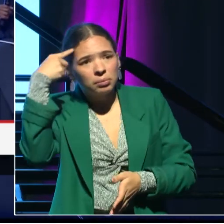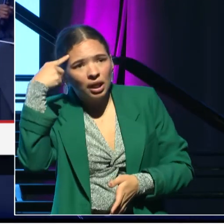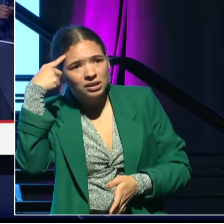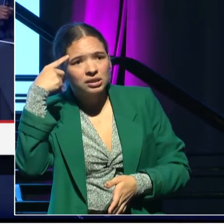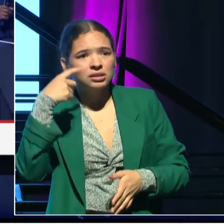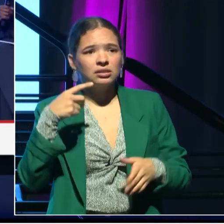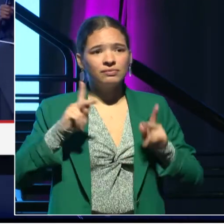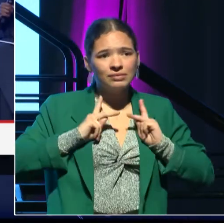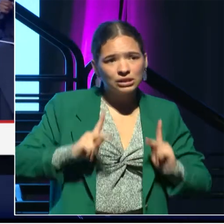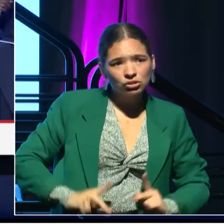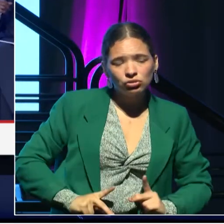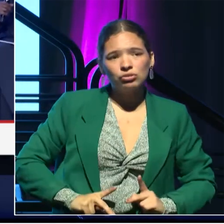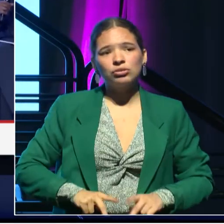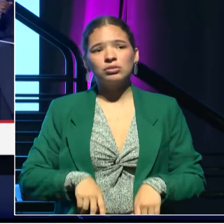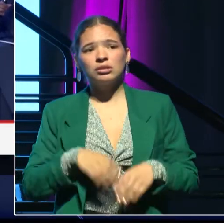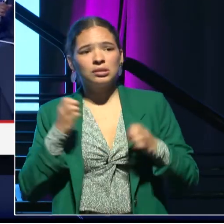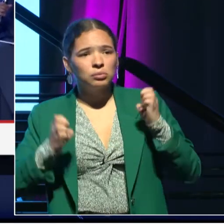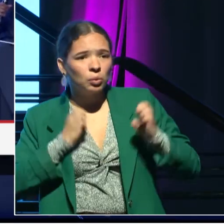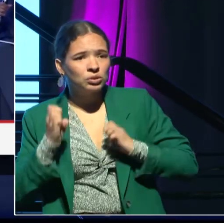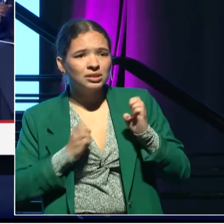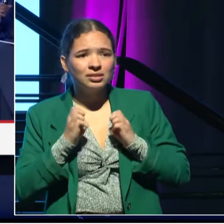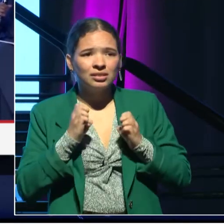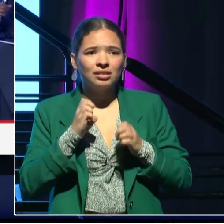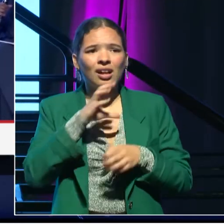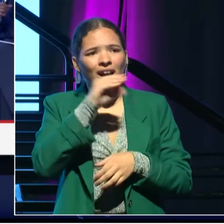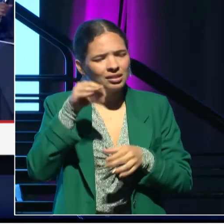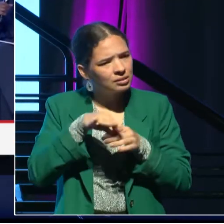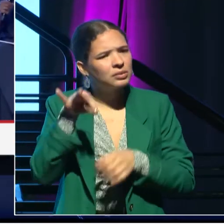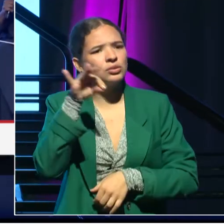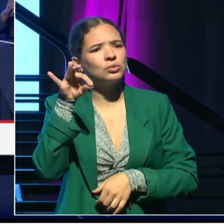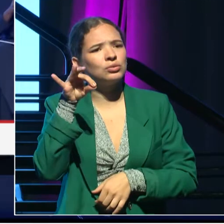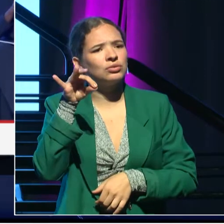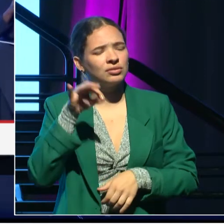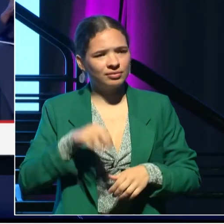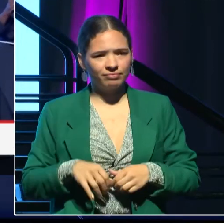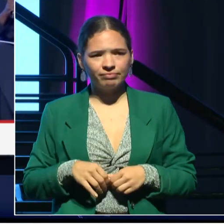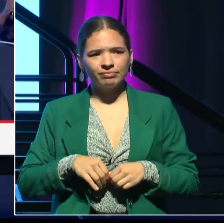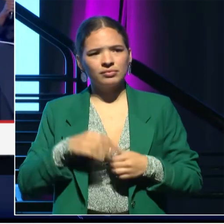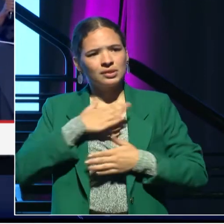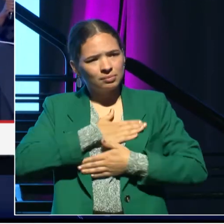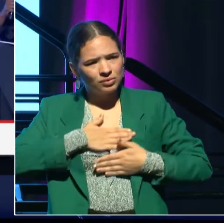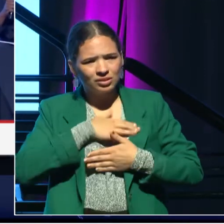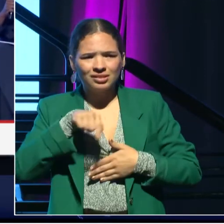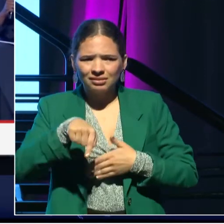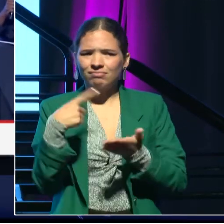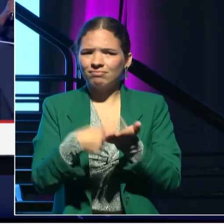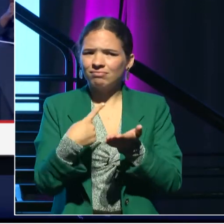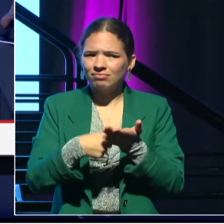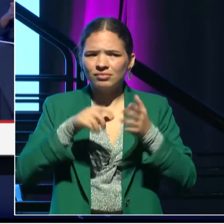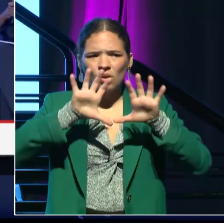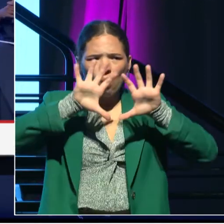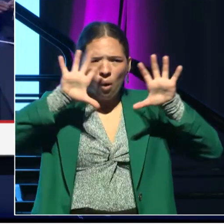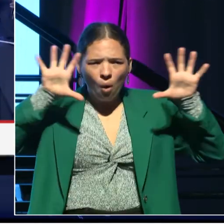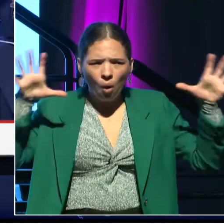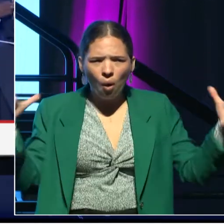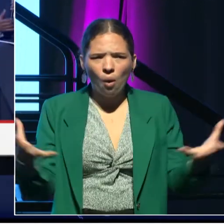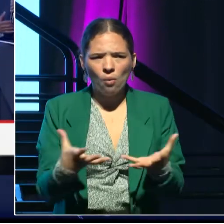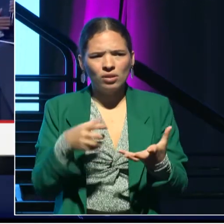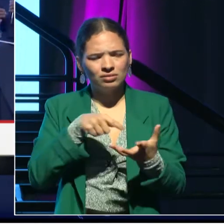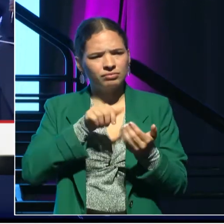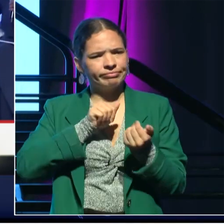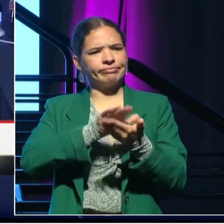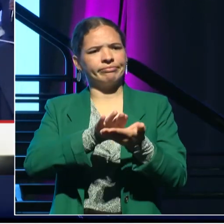emotionally, and spiritually. The thing that I most appreciate about this conversation is it is a holistic approach. It's the medical, it's